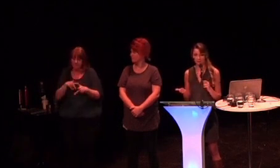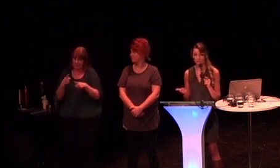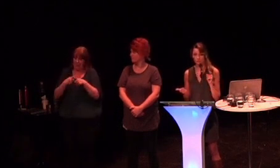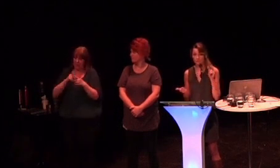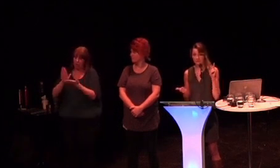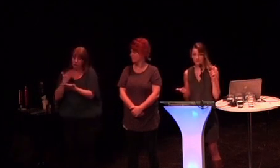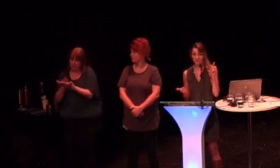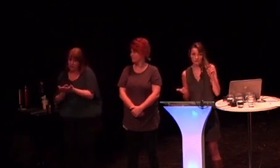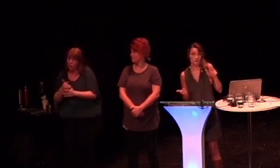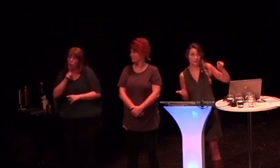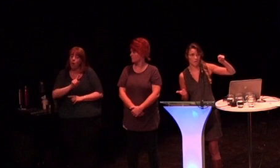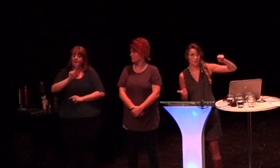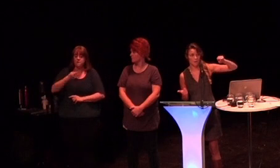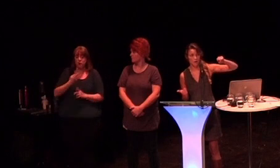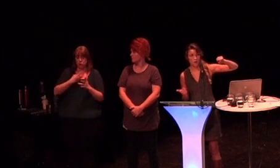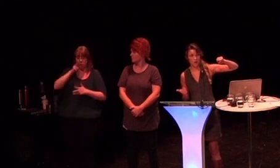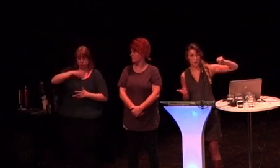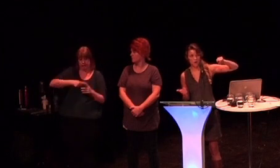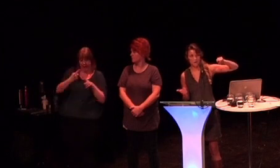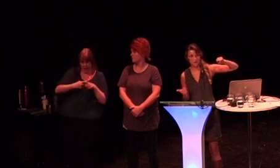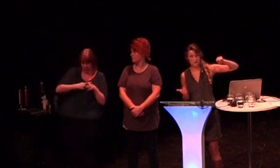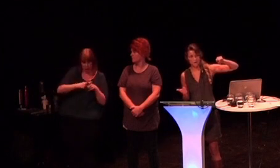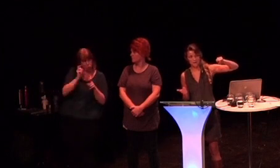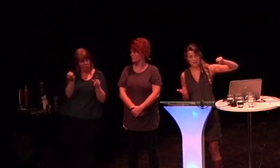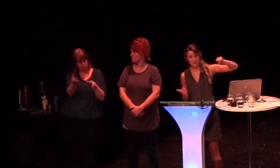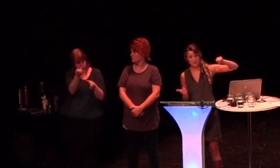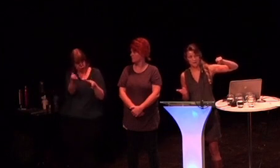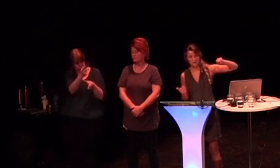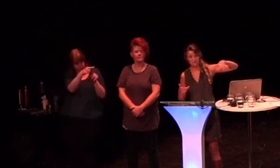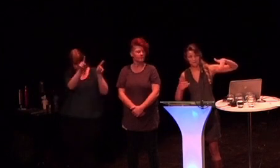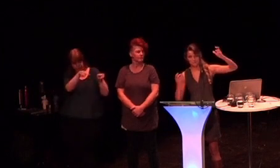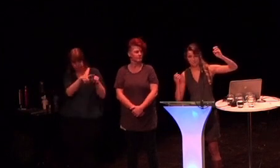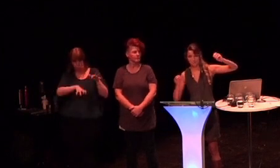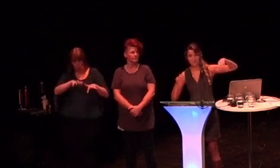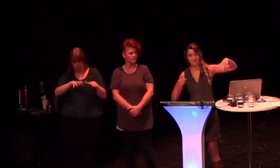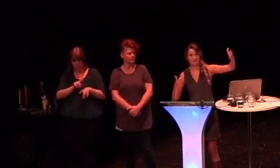translation. So I'm going to read that first so it can come up on the